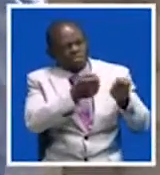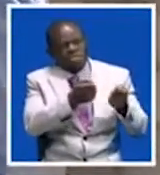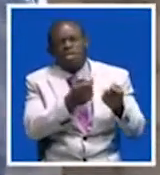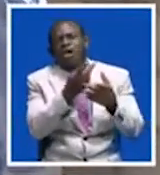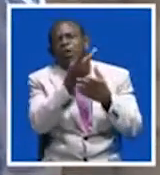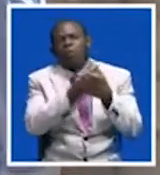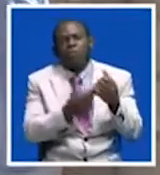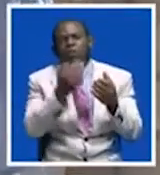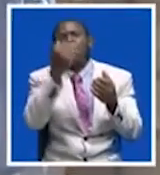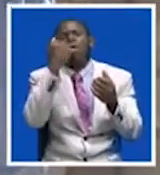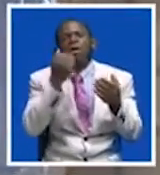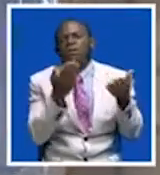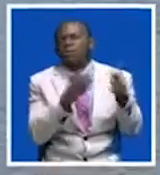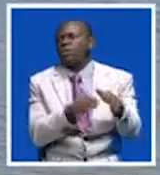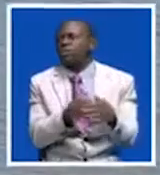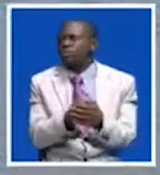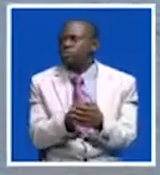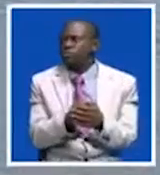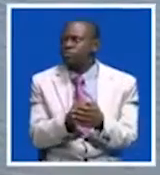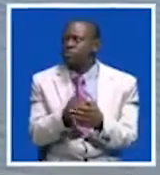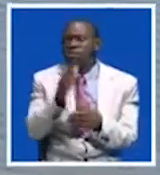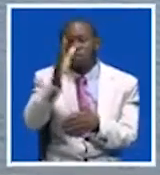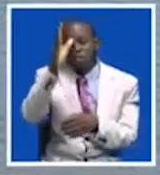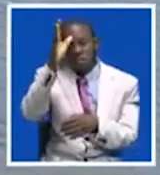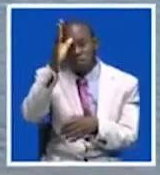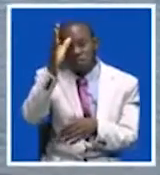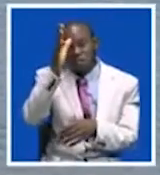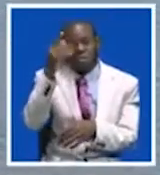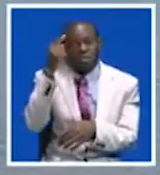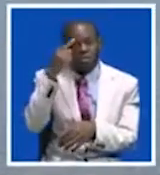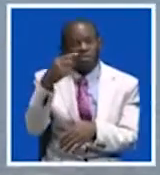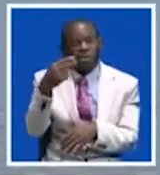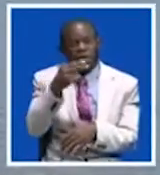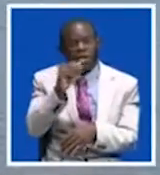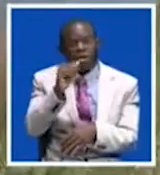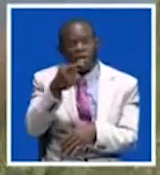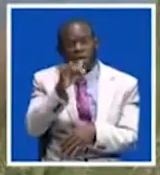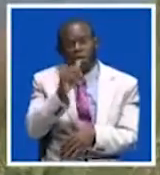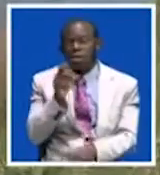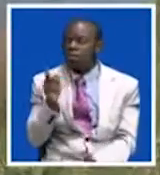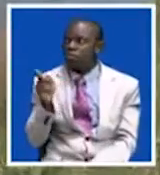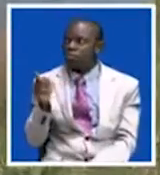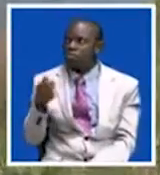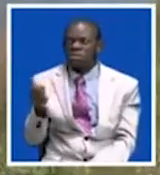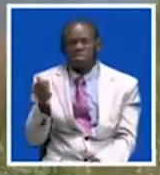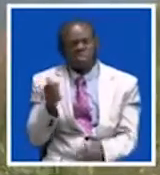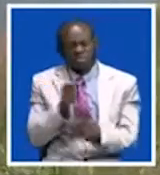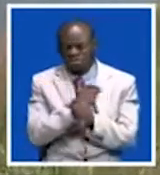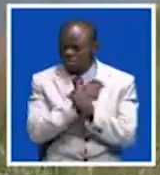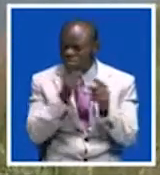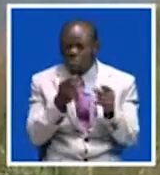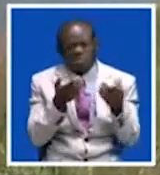man is Hagai's father, and he is shocked at the loss of his child. To the dams to do some